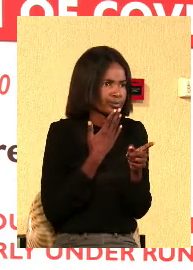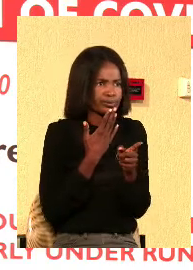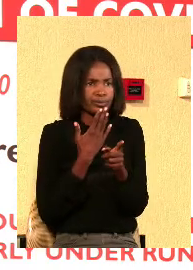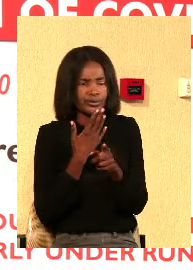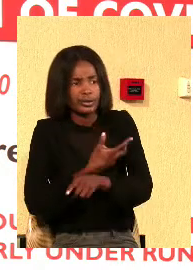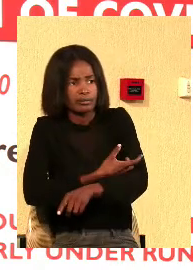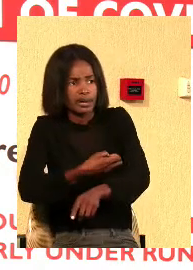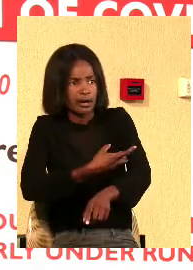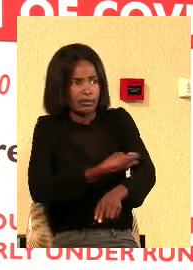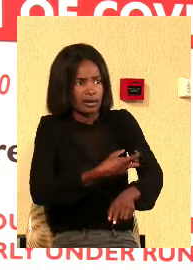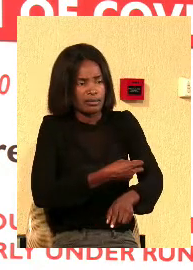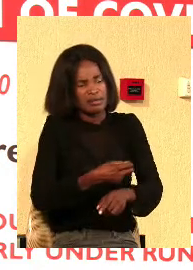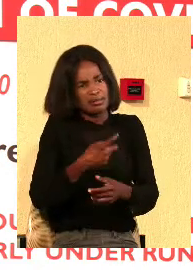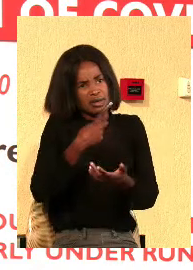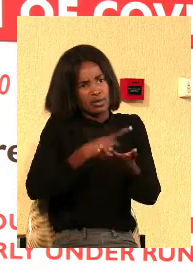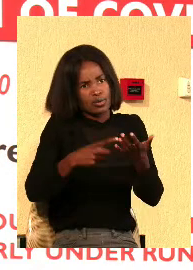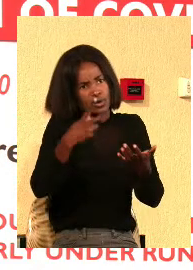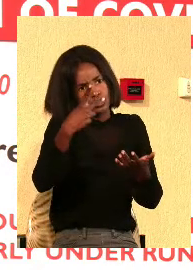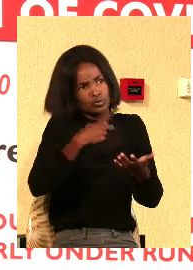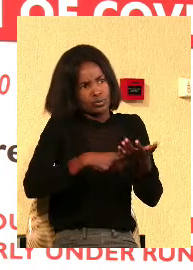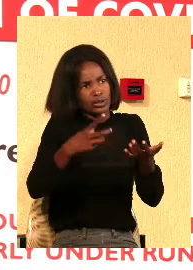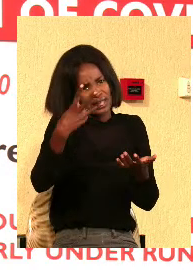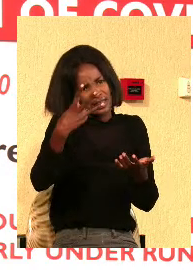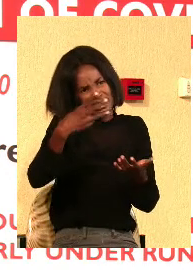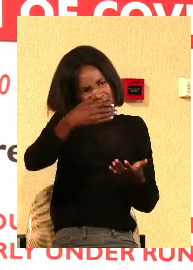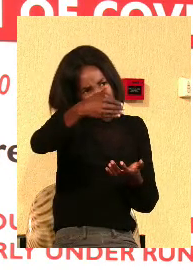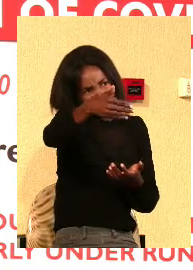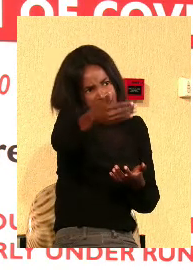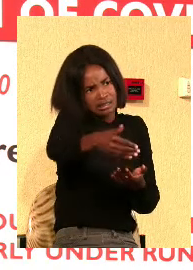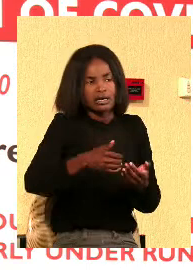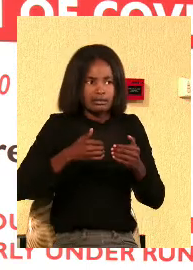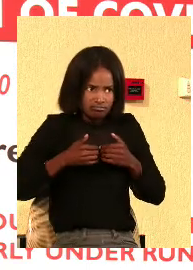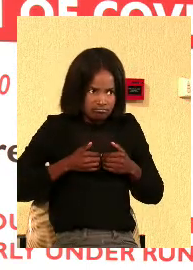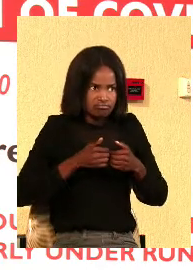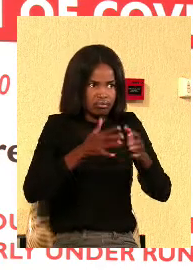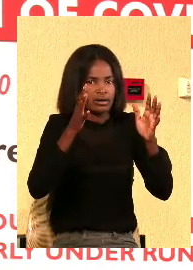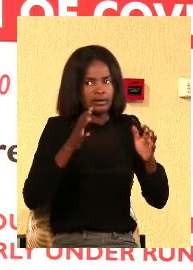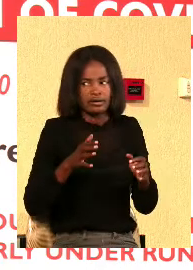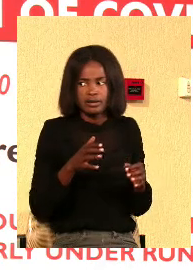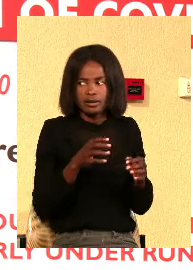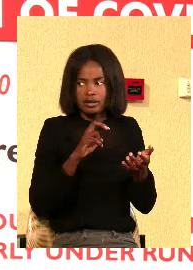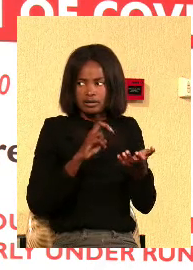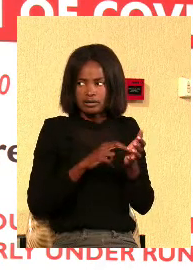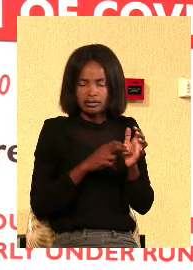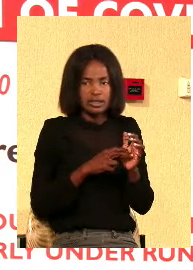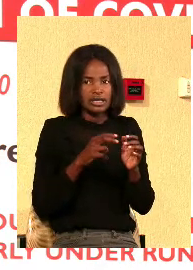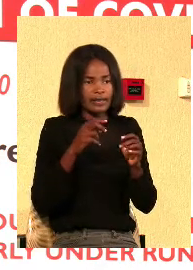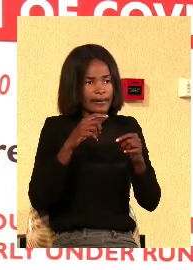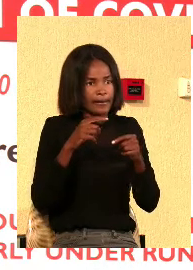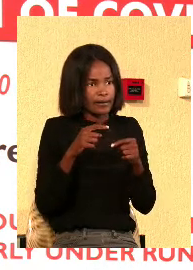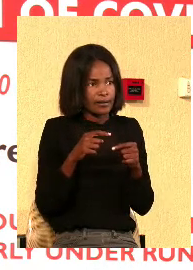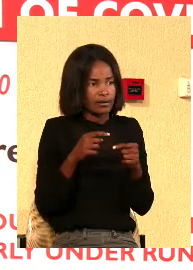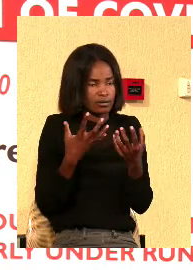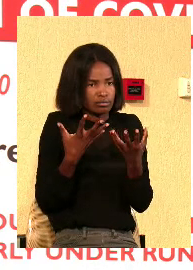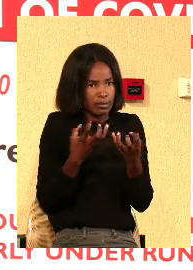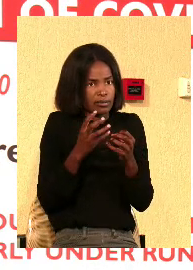next 2 to 3 weeks, we will be somewhere halfway already in that process. And it will be an ongoing process because we need